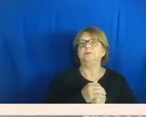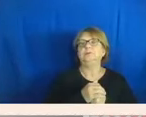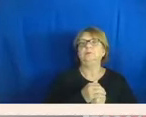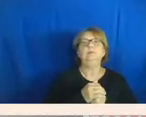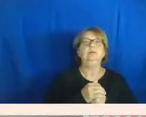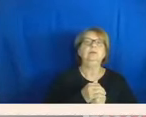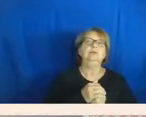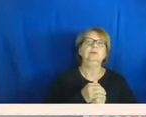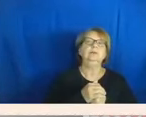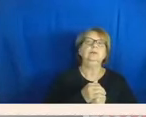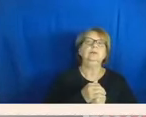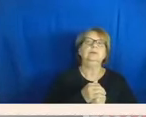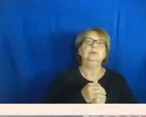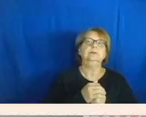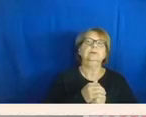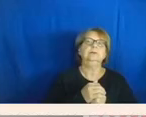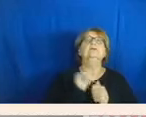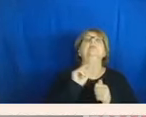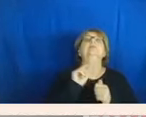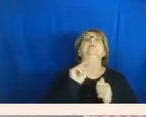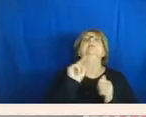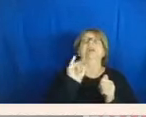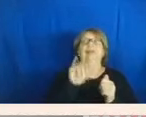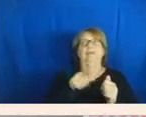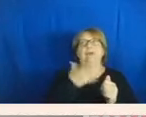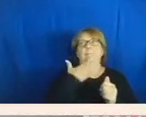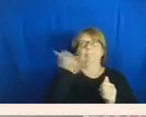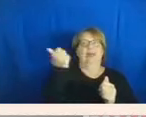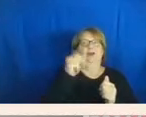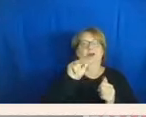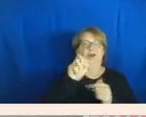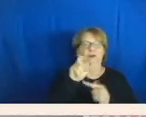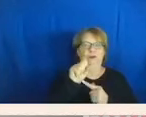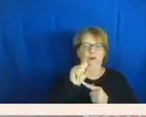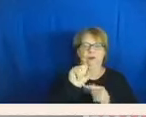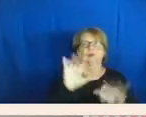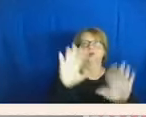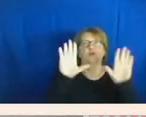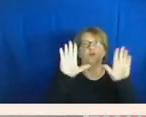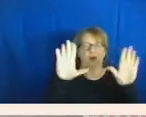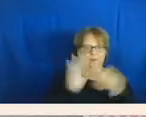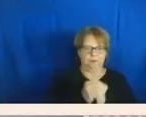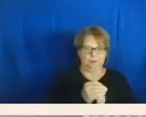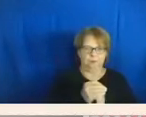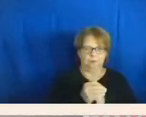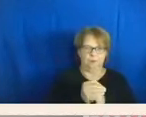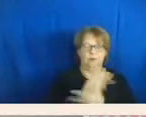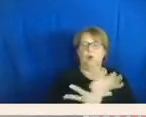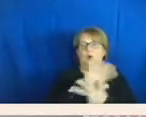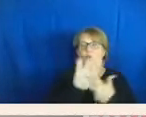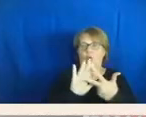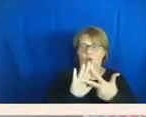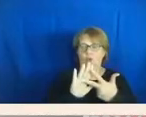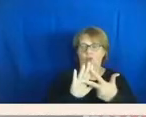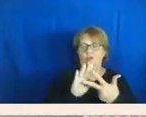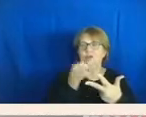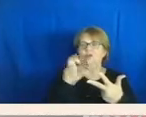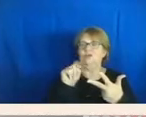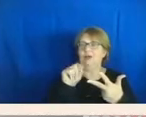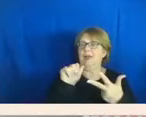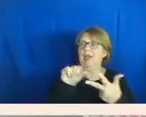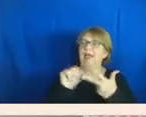one. Now this is even better news. Now this is wonderful. So all 3 credit reporting agencies are giving everyone,